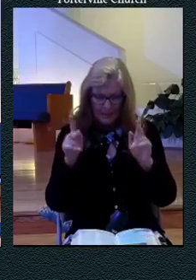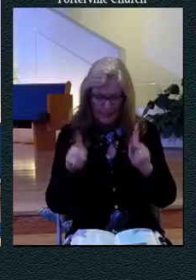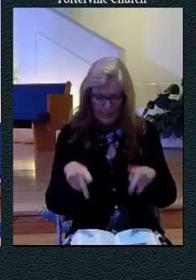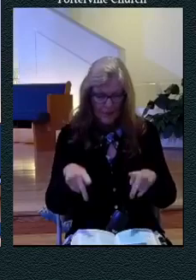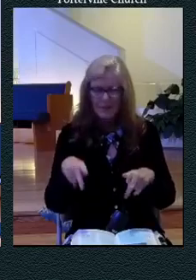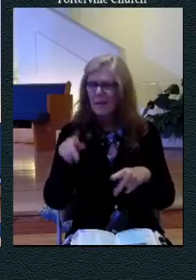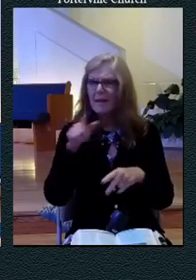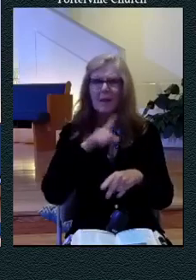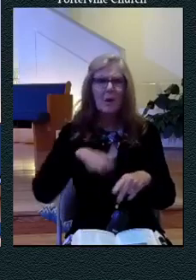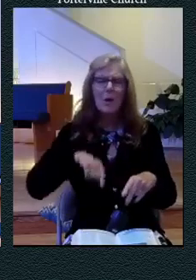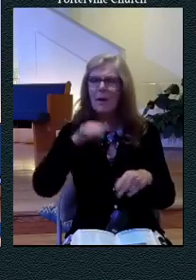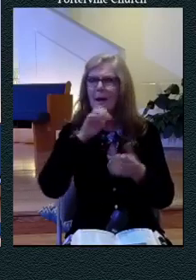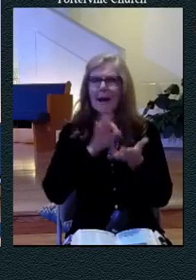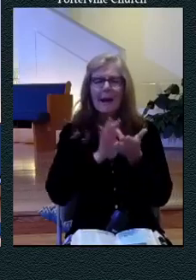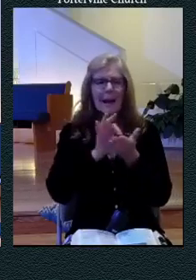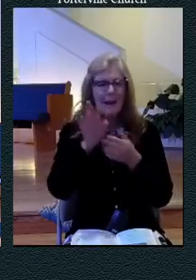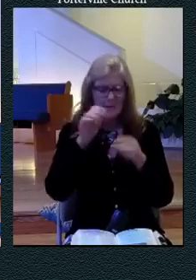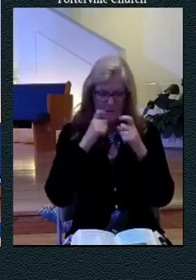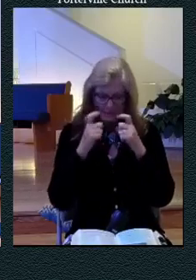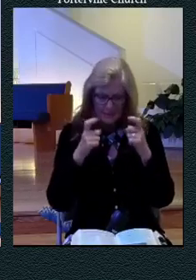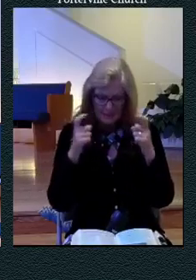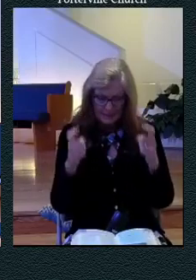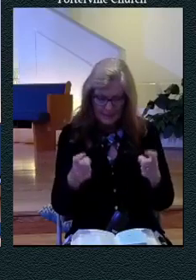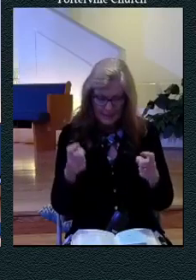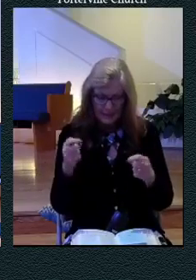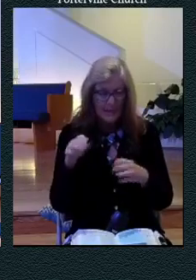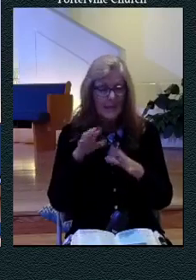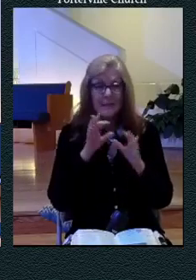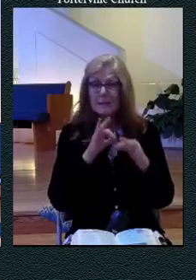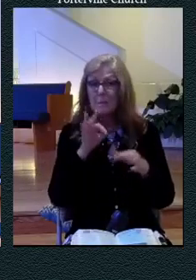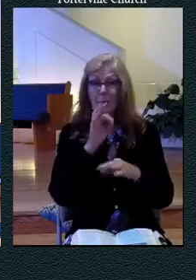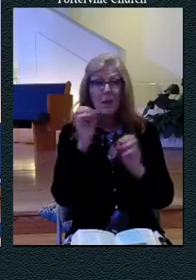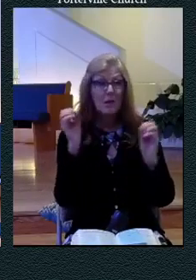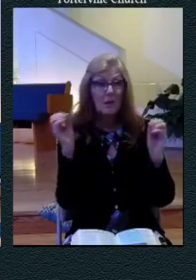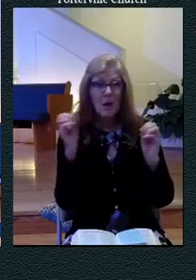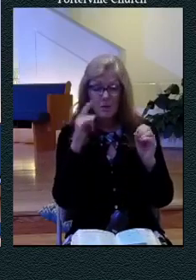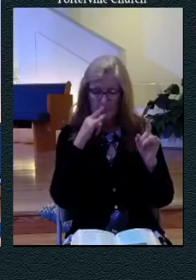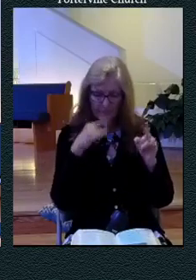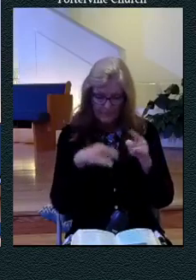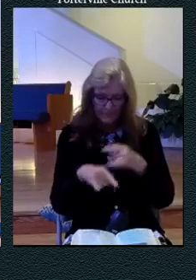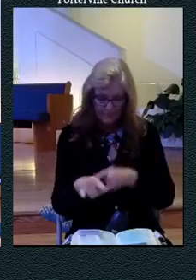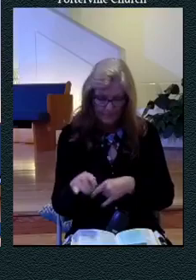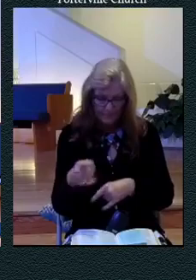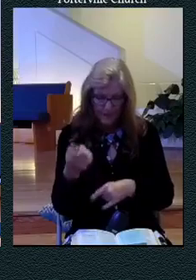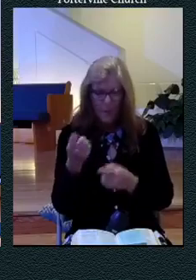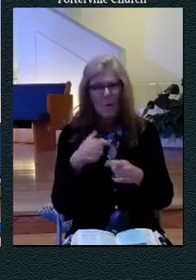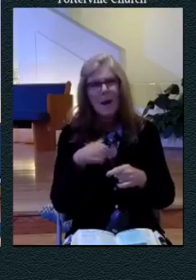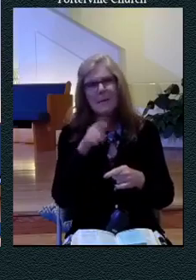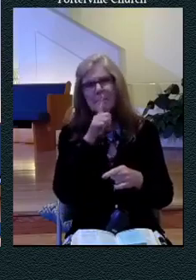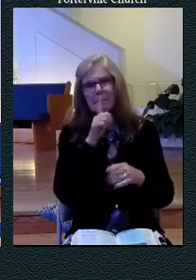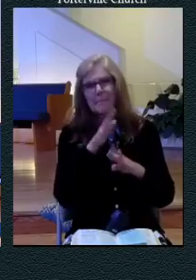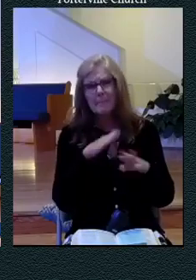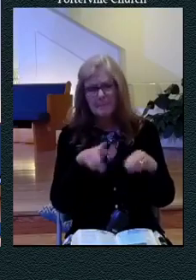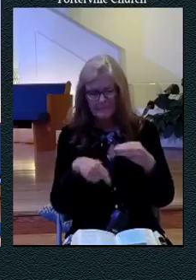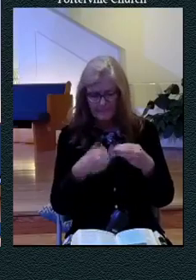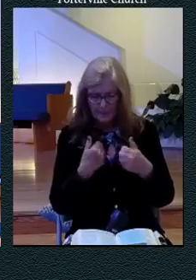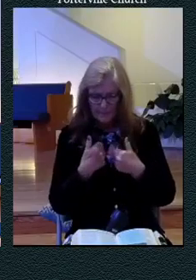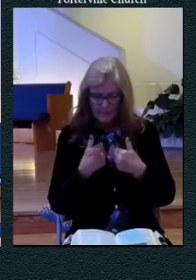into account, and in whose spirit there is no deceit. When I kept silent about my sin, my body wasted